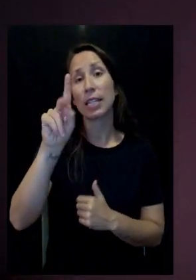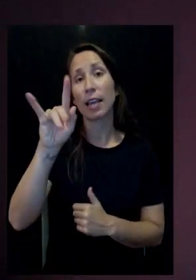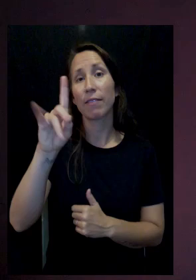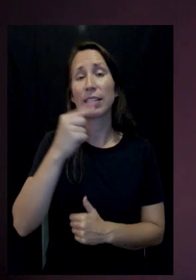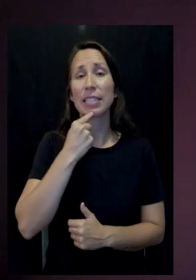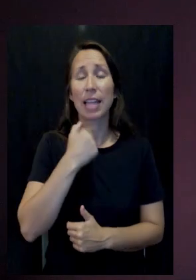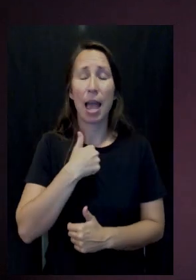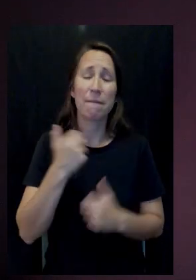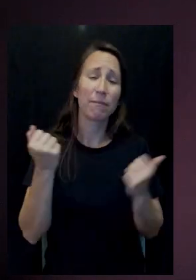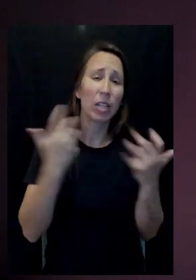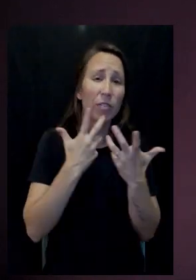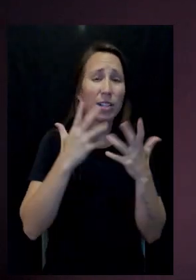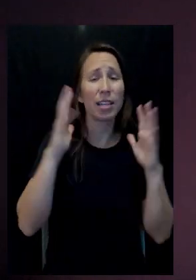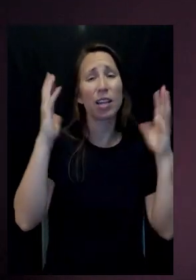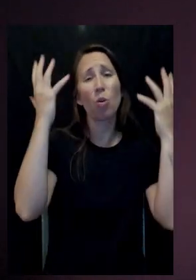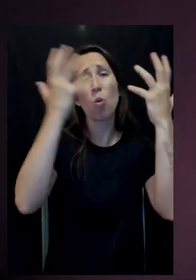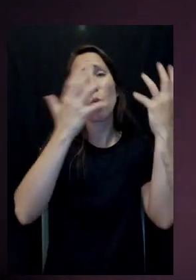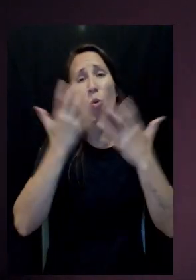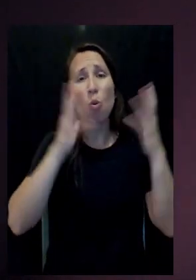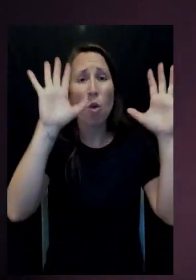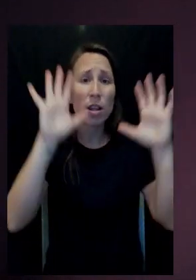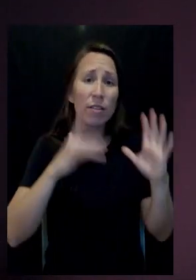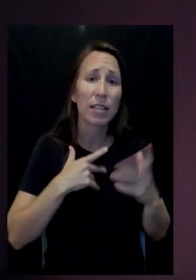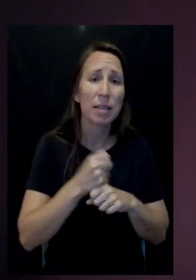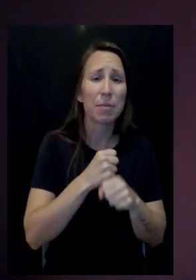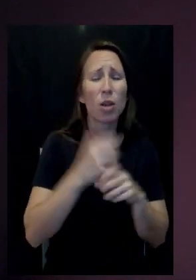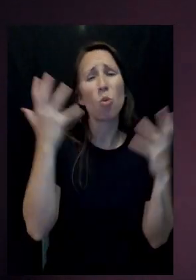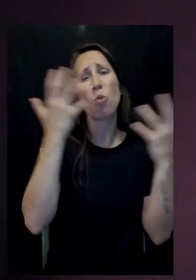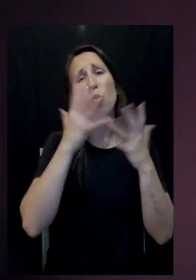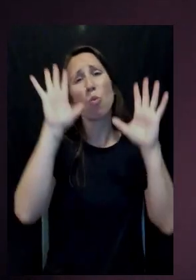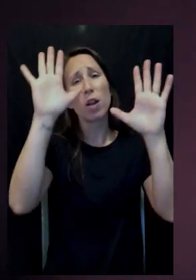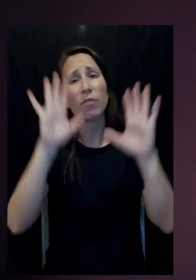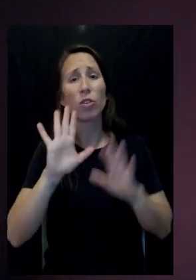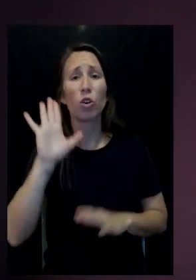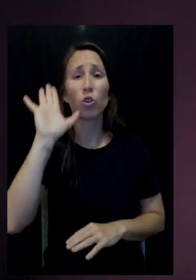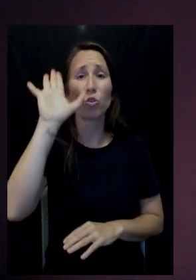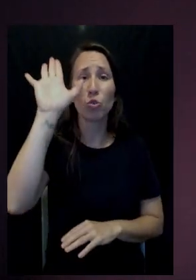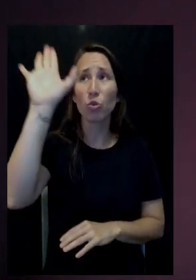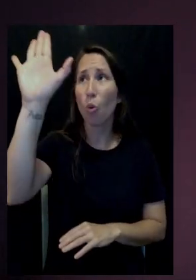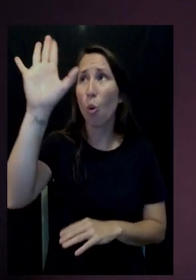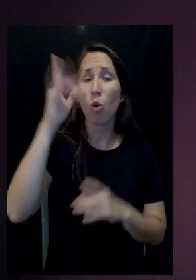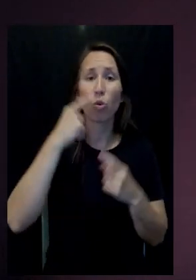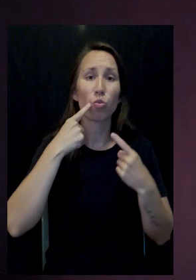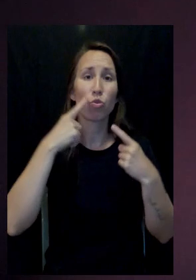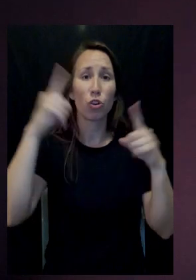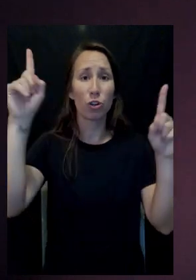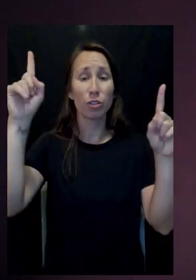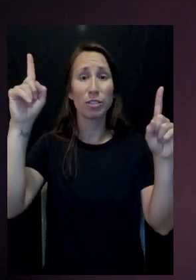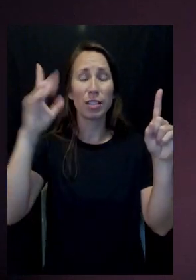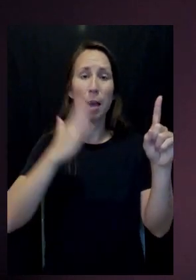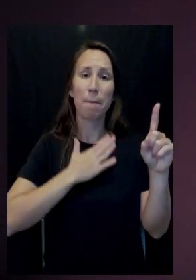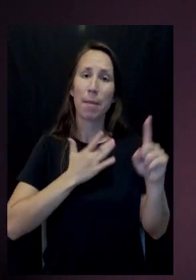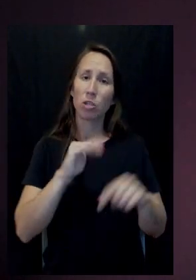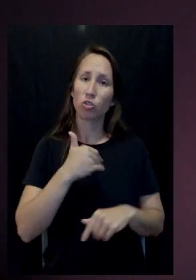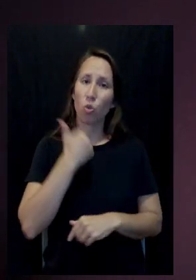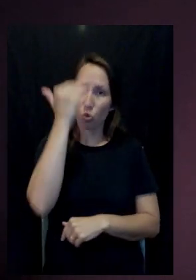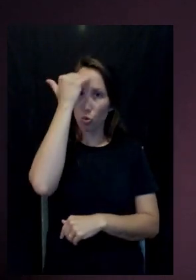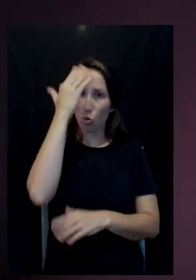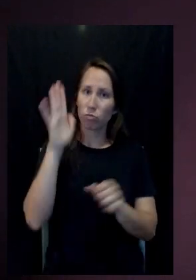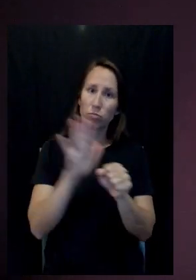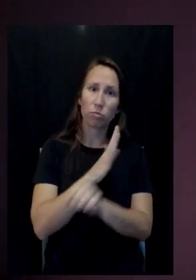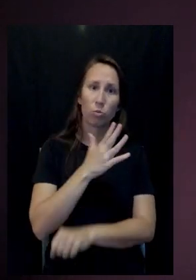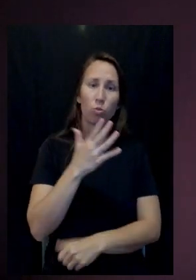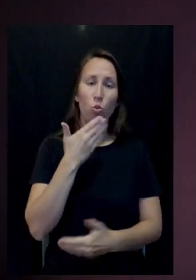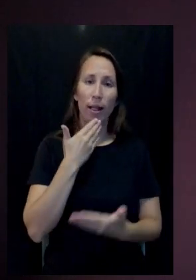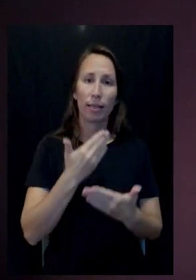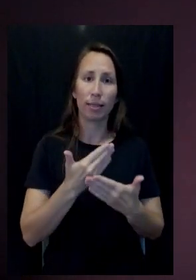you probably know it, where David says, I'm fearfully and wonderfully made. Wonderful are your works. My soul knows